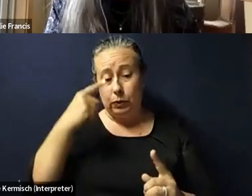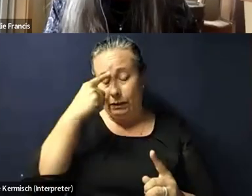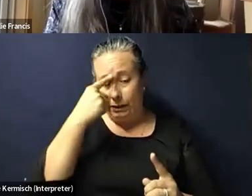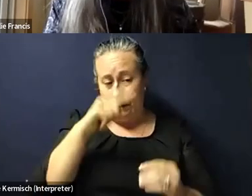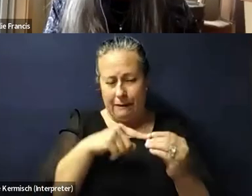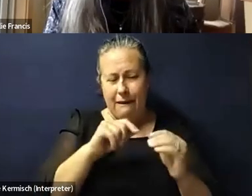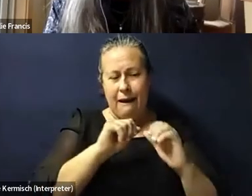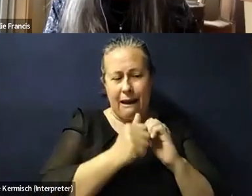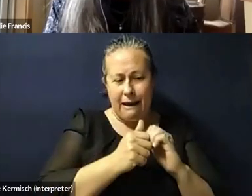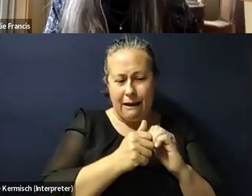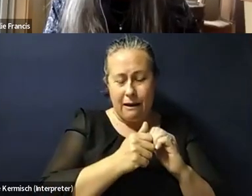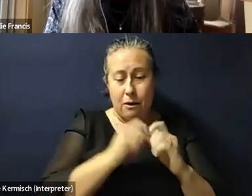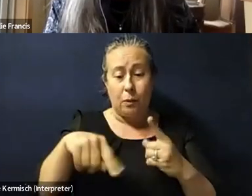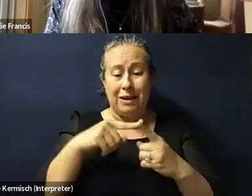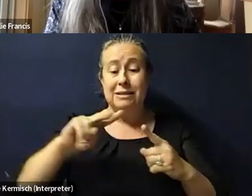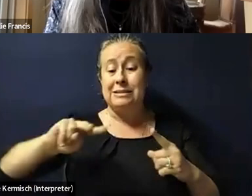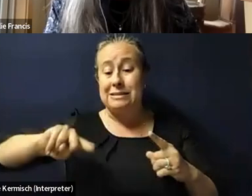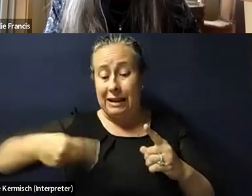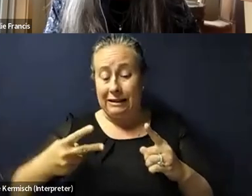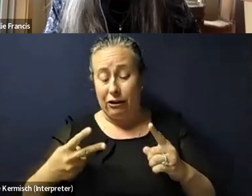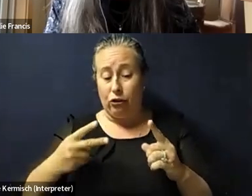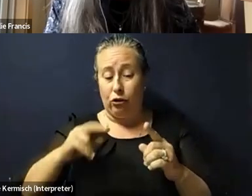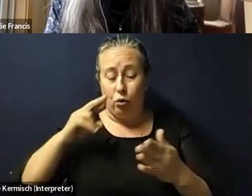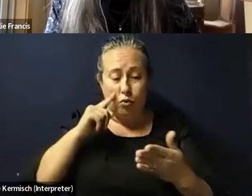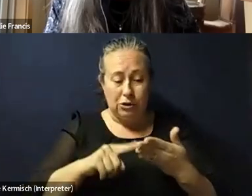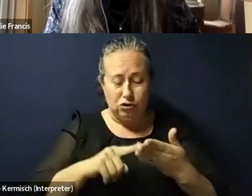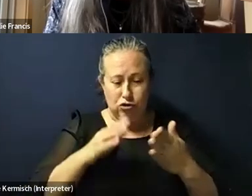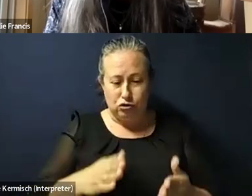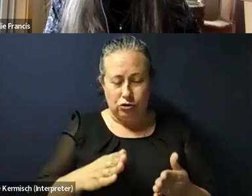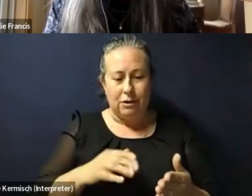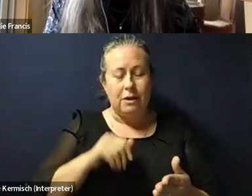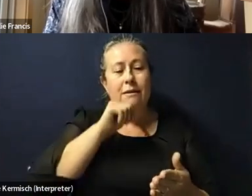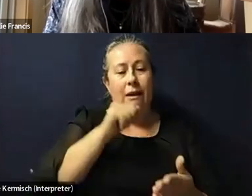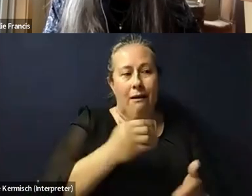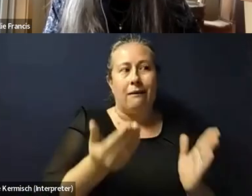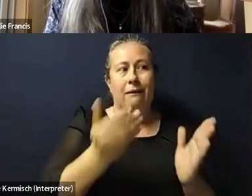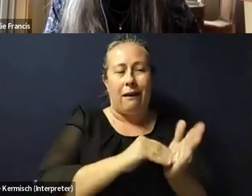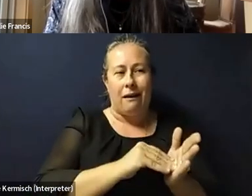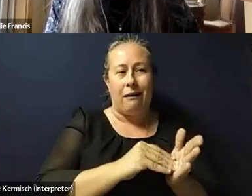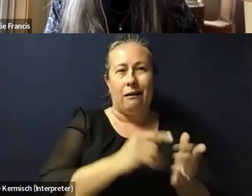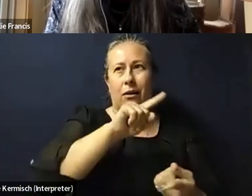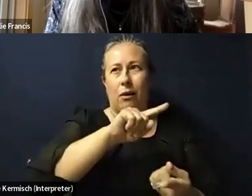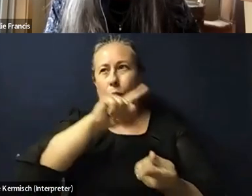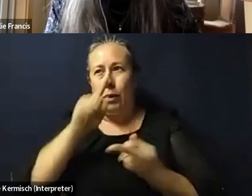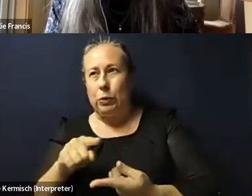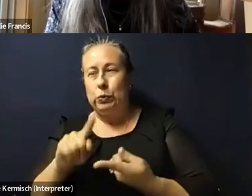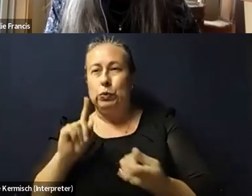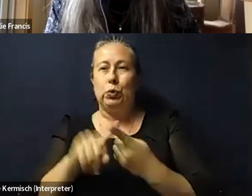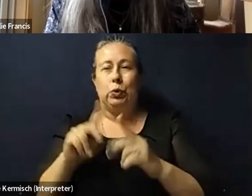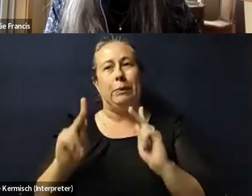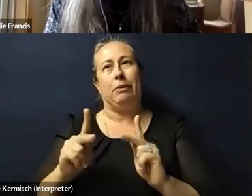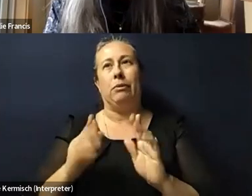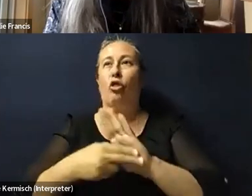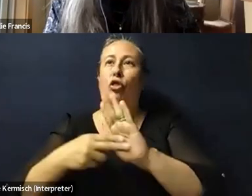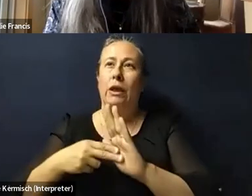by then secondary researchers, for example, they're not being reduced again into those with hearing loss or